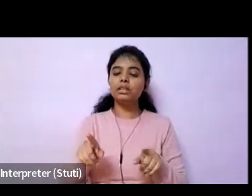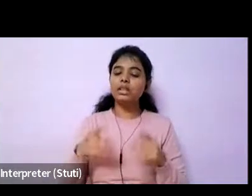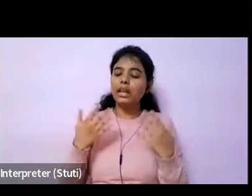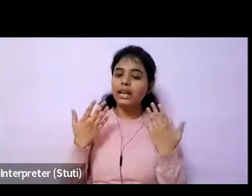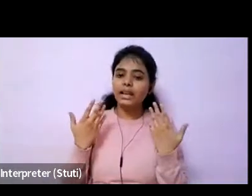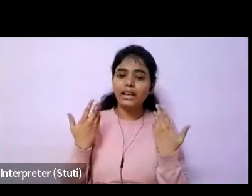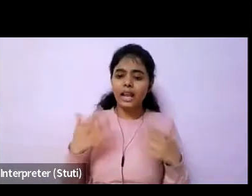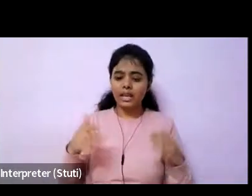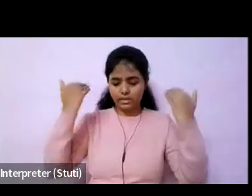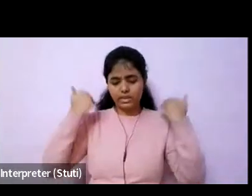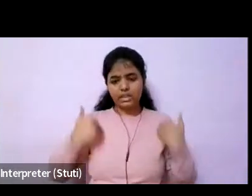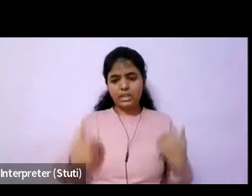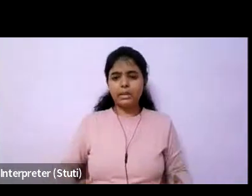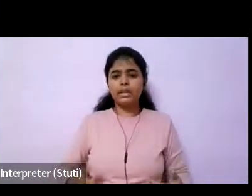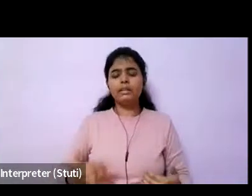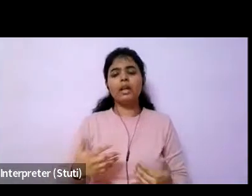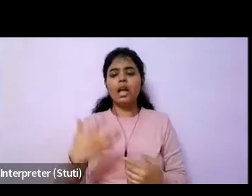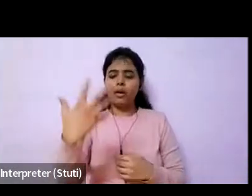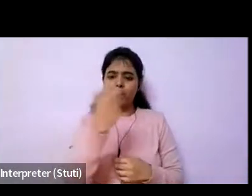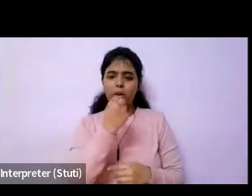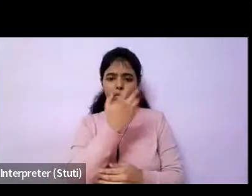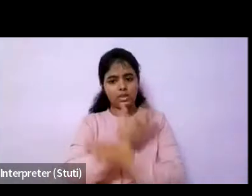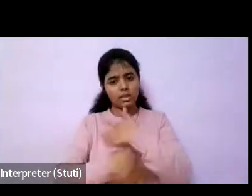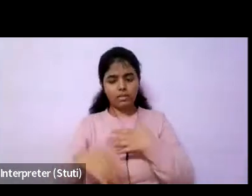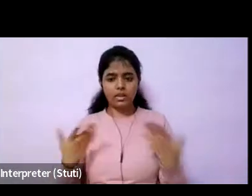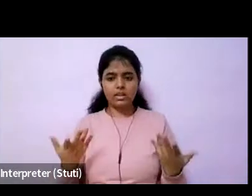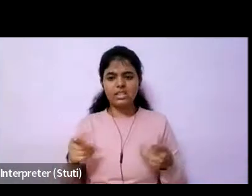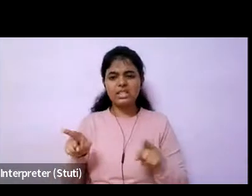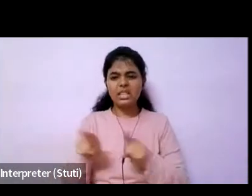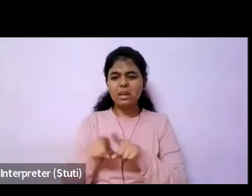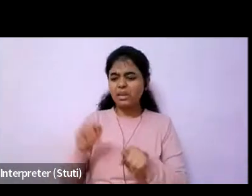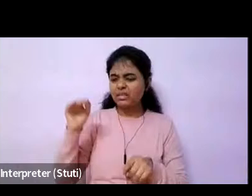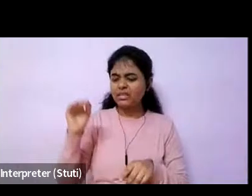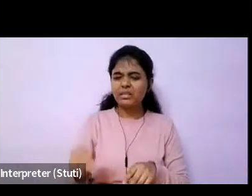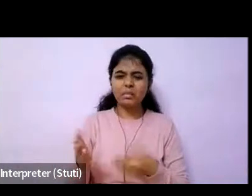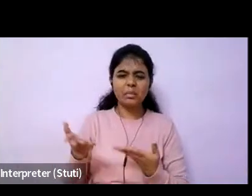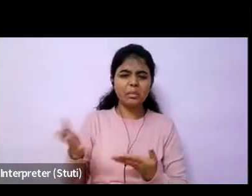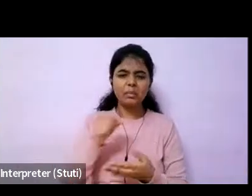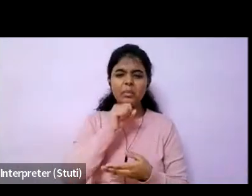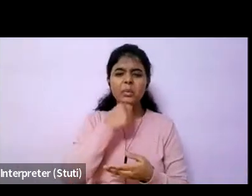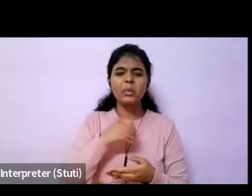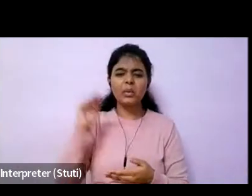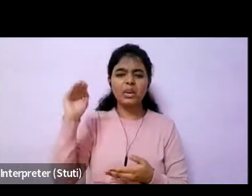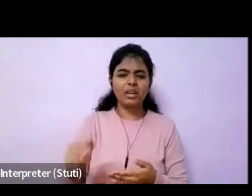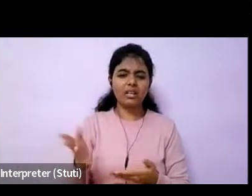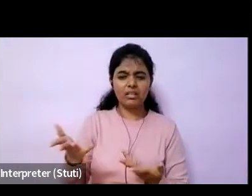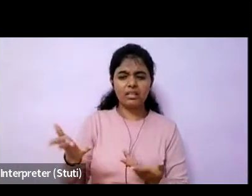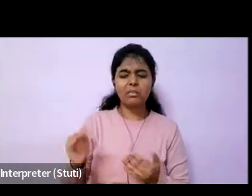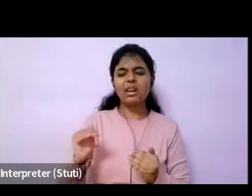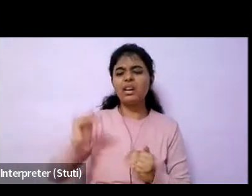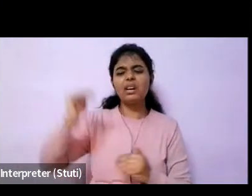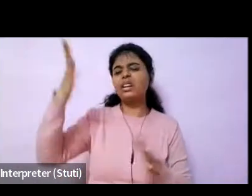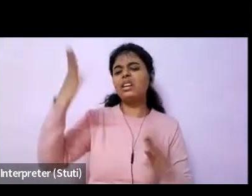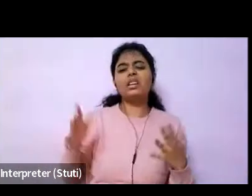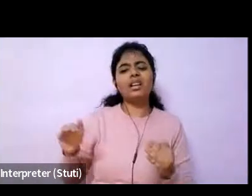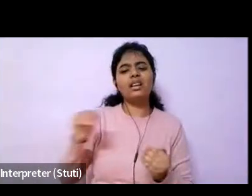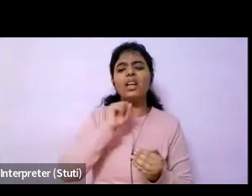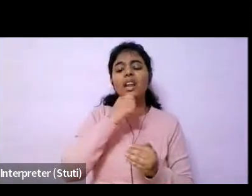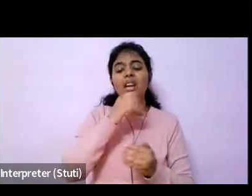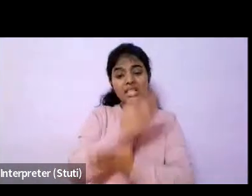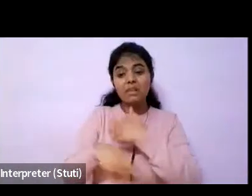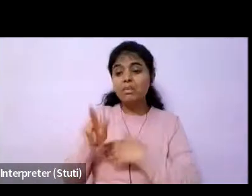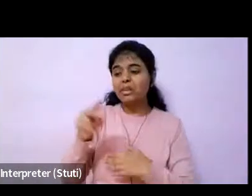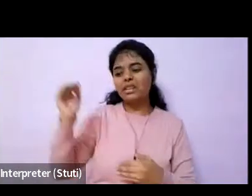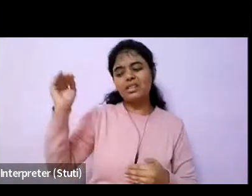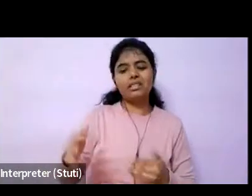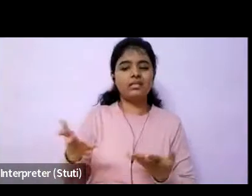it's a physical disability, it was considered as something very childlike, that not adult, and